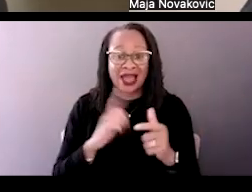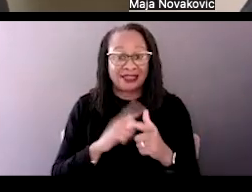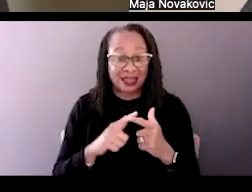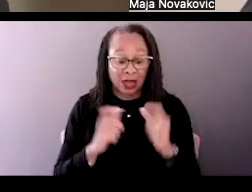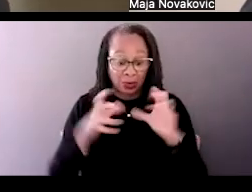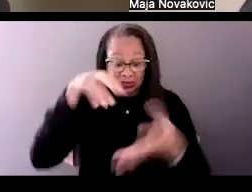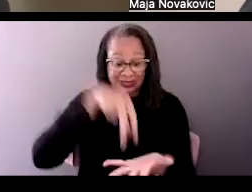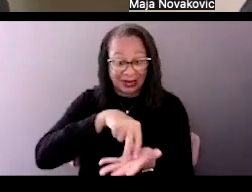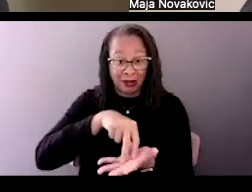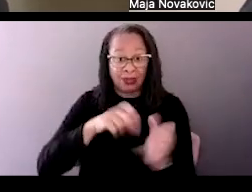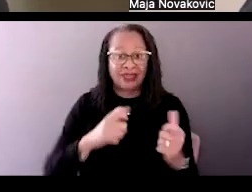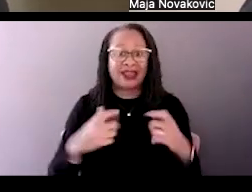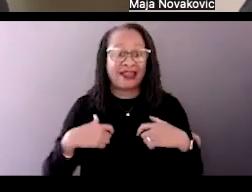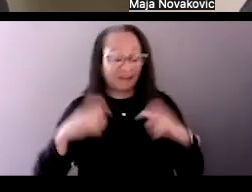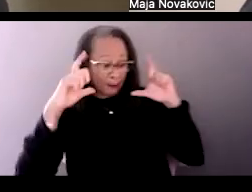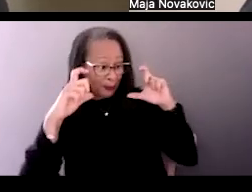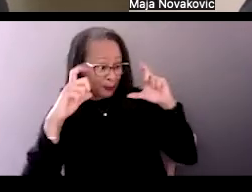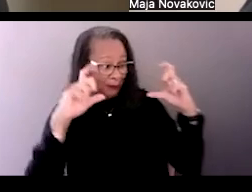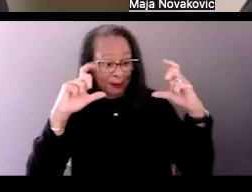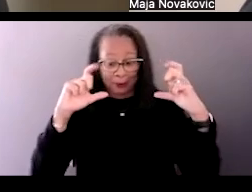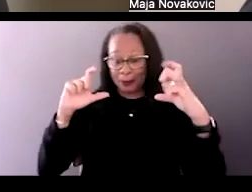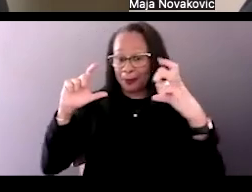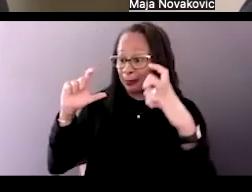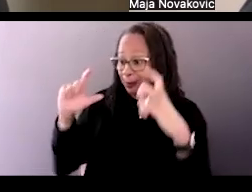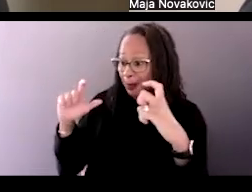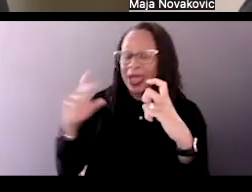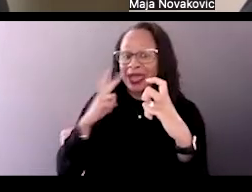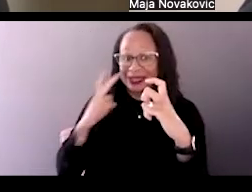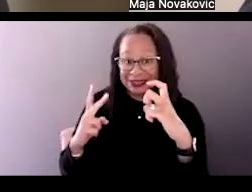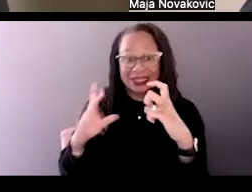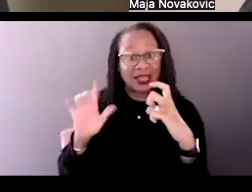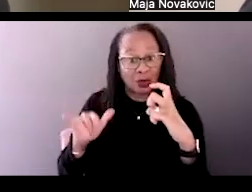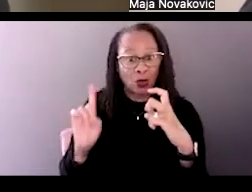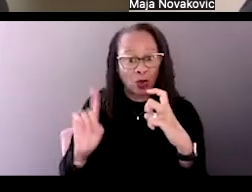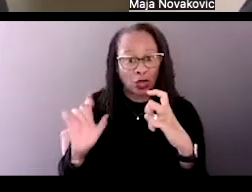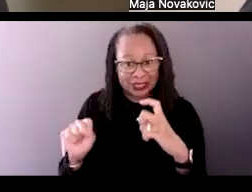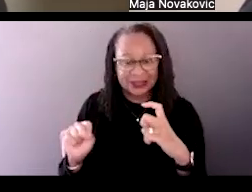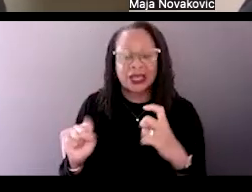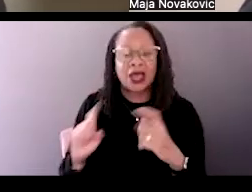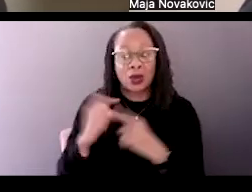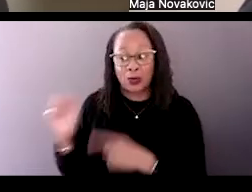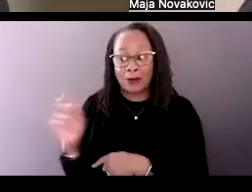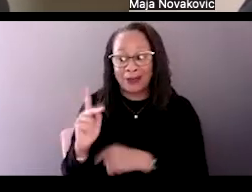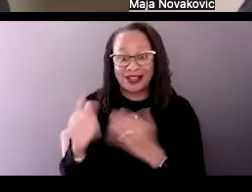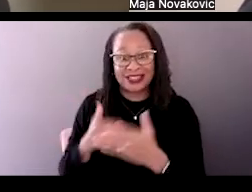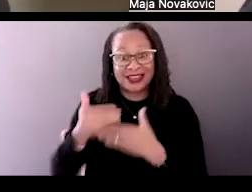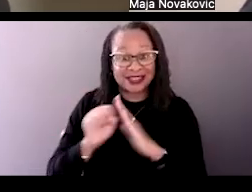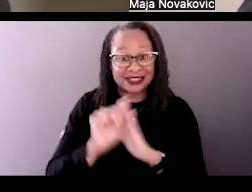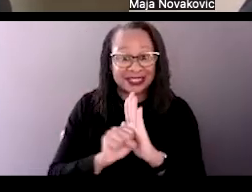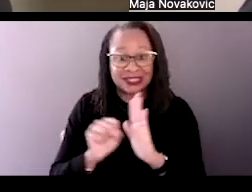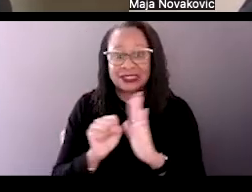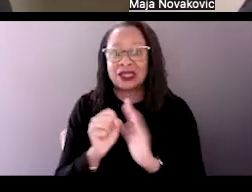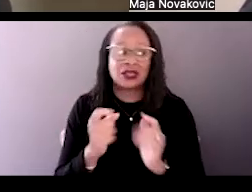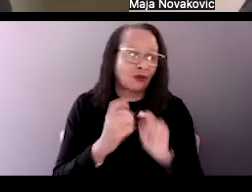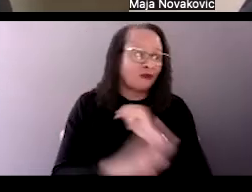position so that when I return in another season, I can capture the